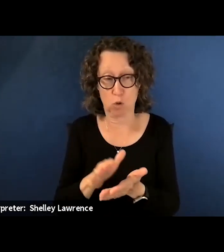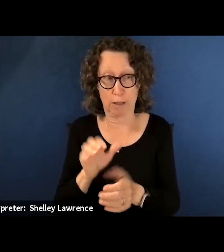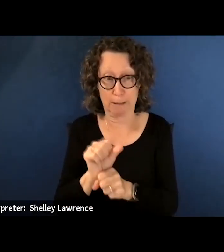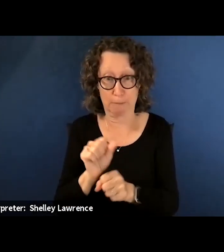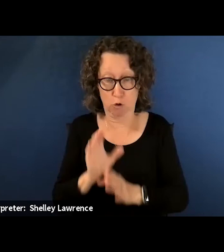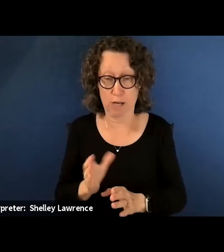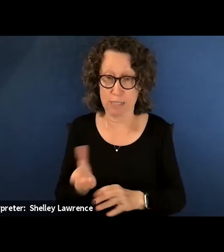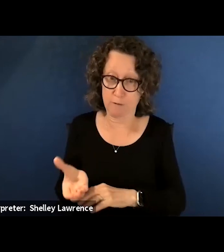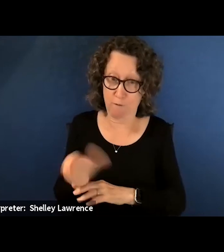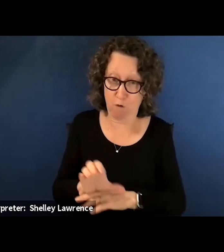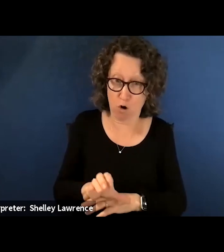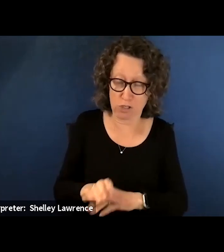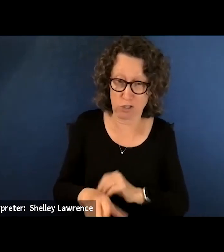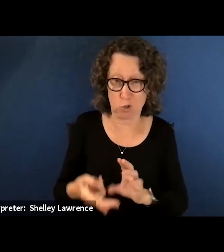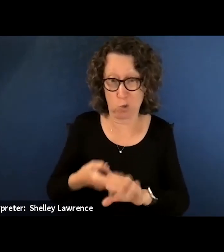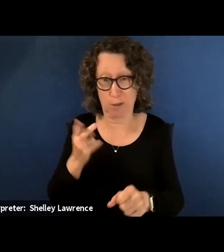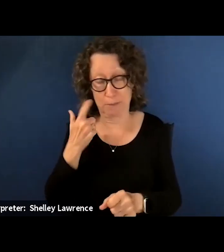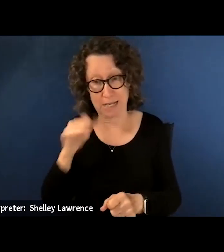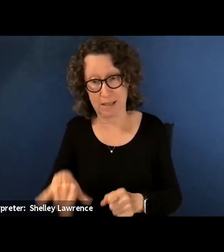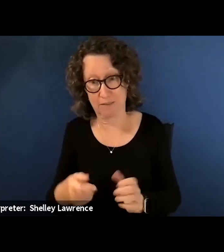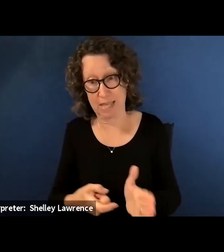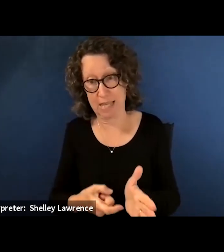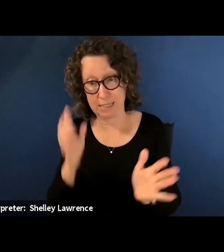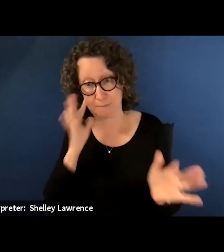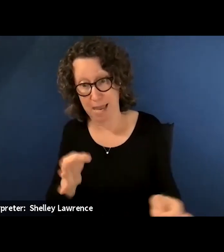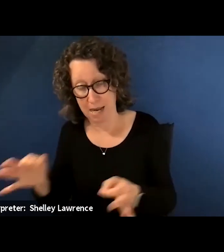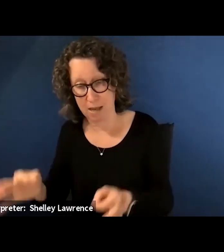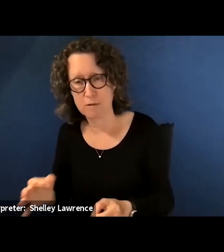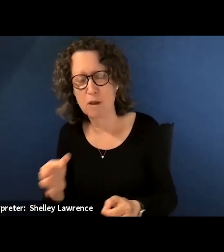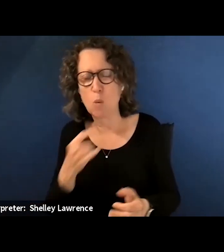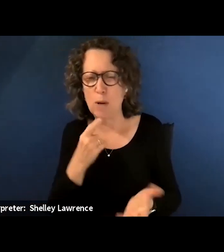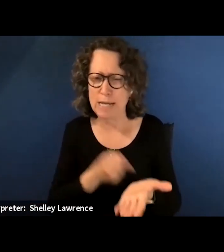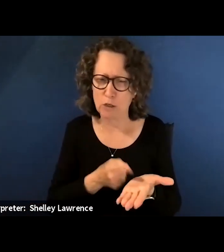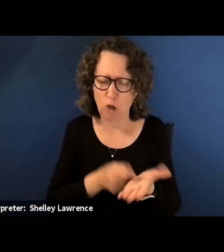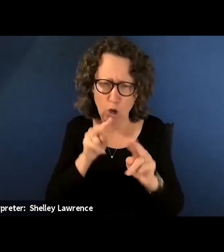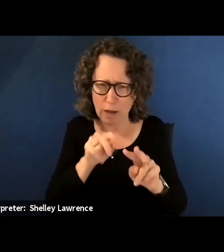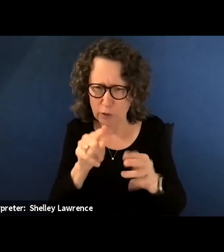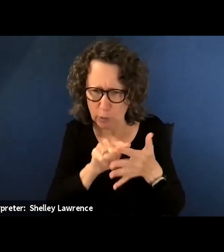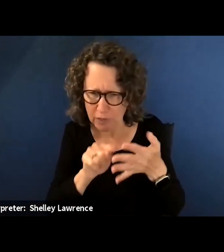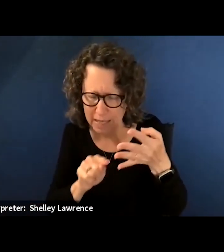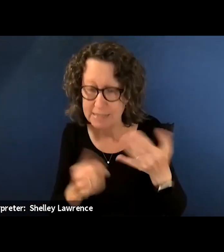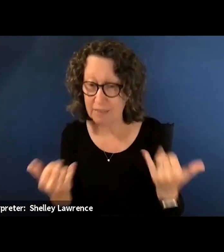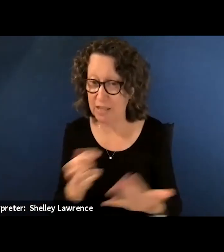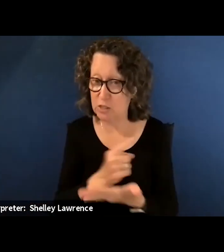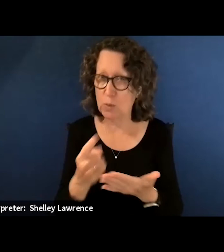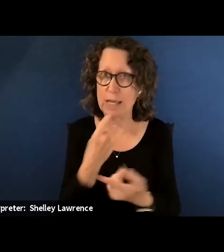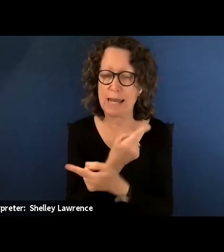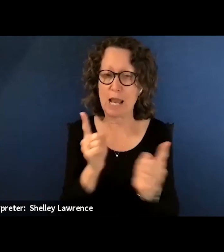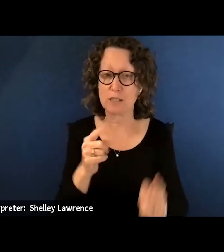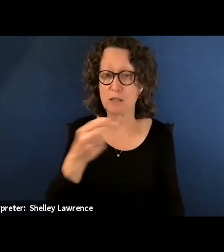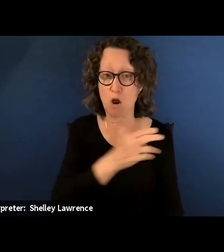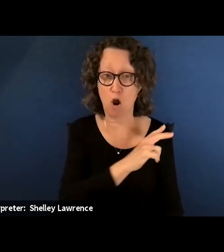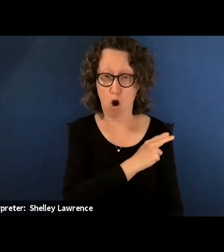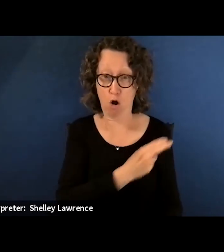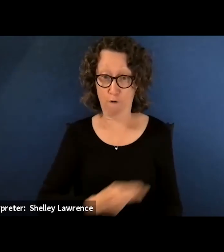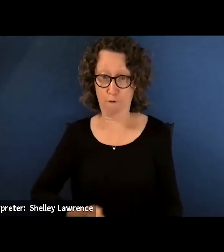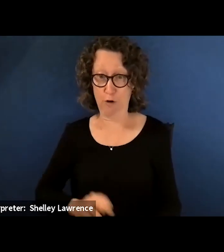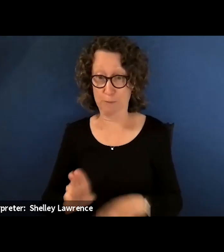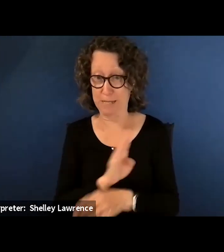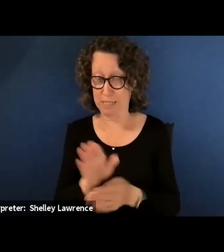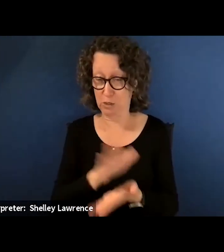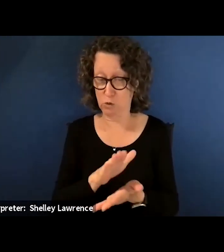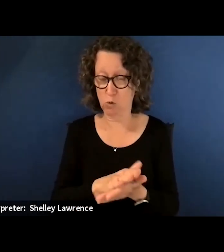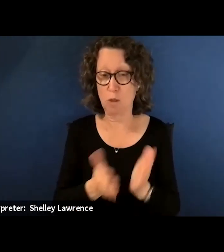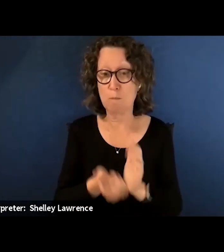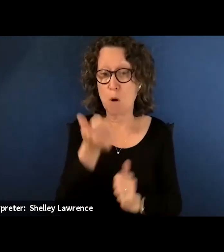these mandates, I think it's important to review a few key items in this debate. This week, it was announced that Harvard Business School has moved most